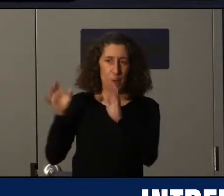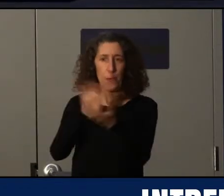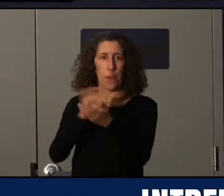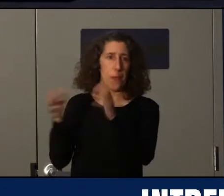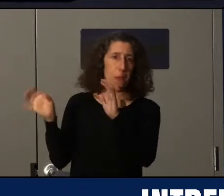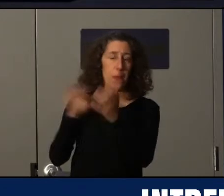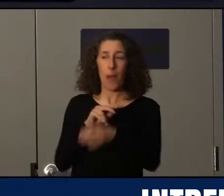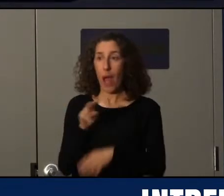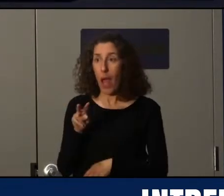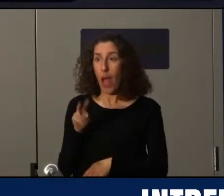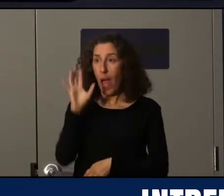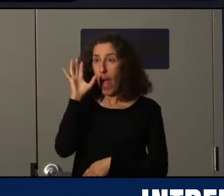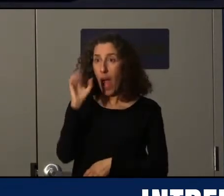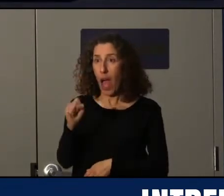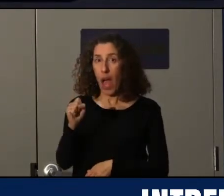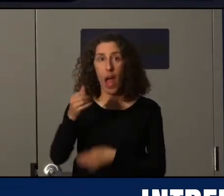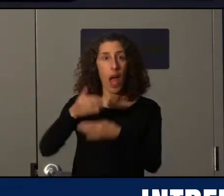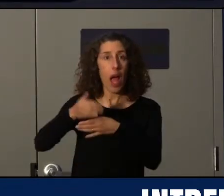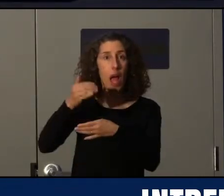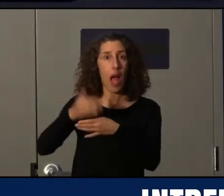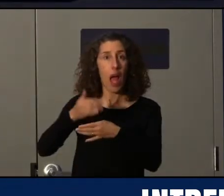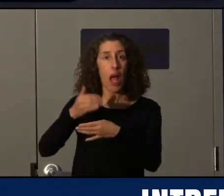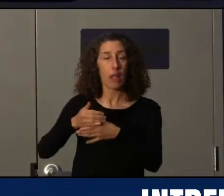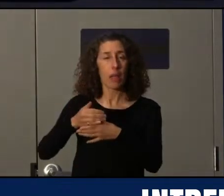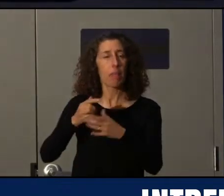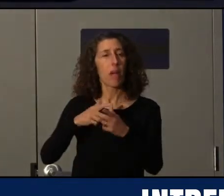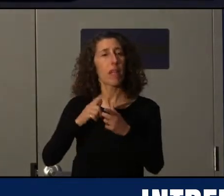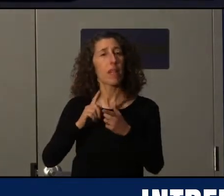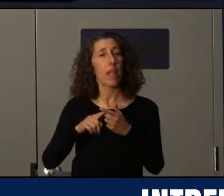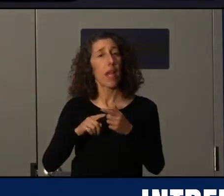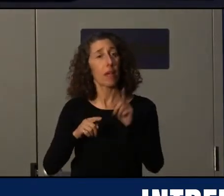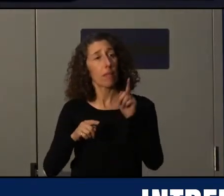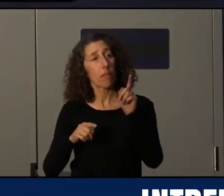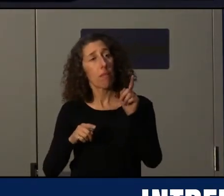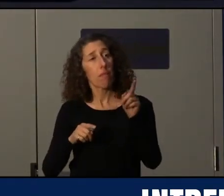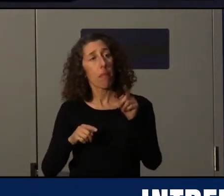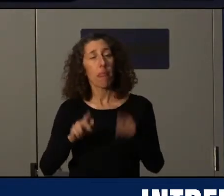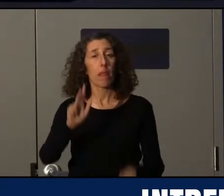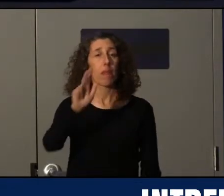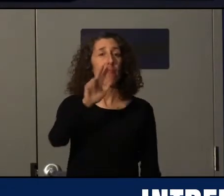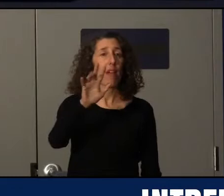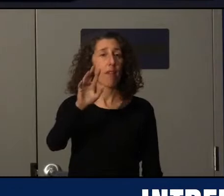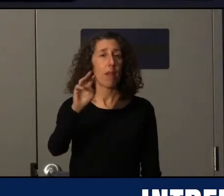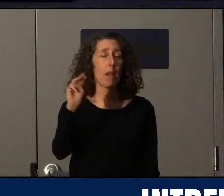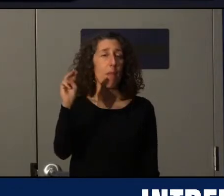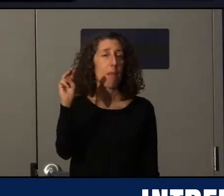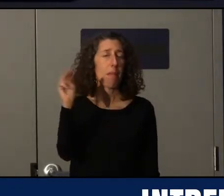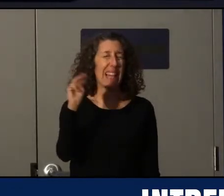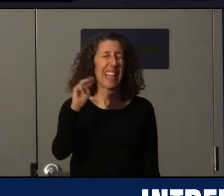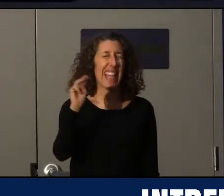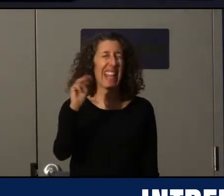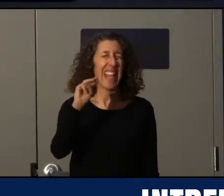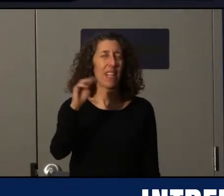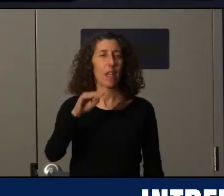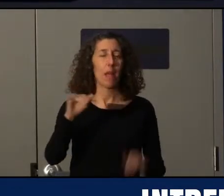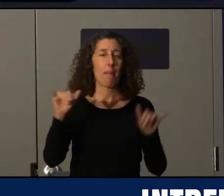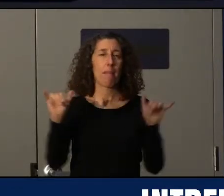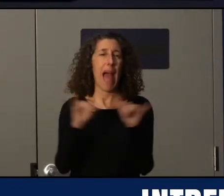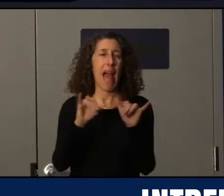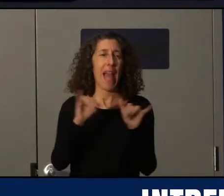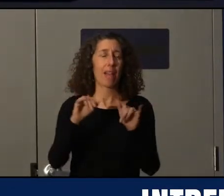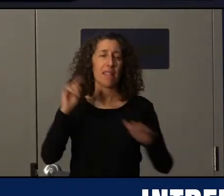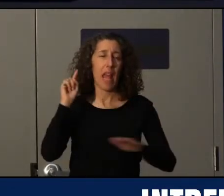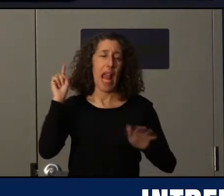the closest, is like 35 million miles away. And so very shortly into that trip, you're going to lose sight of Earth as